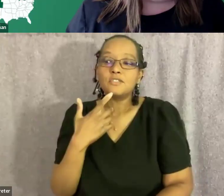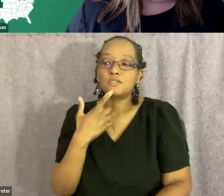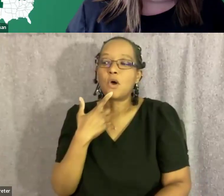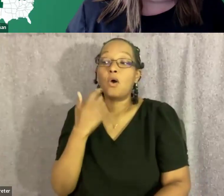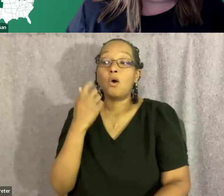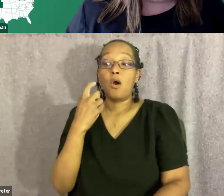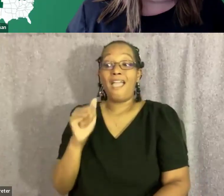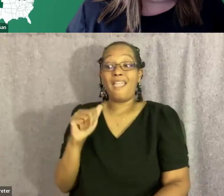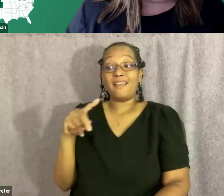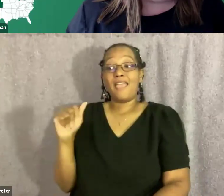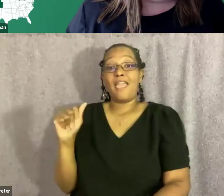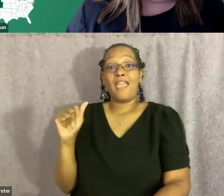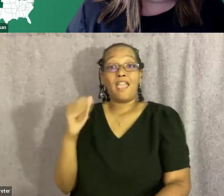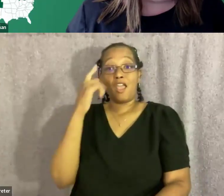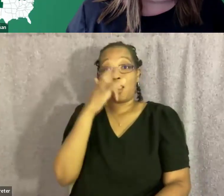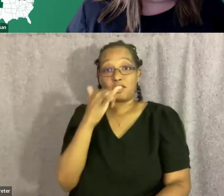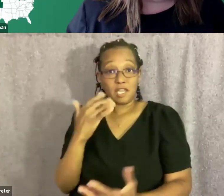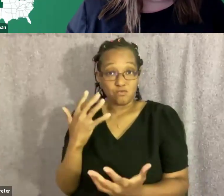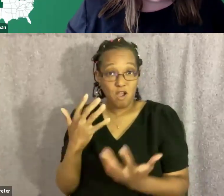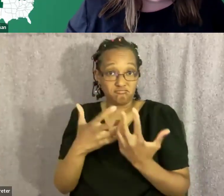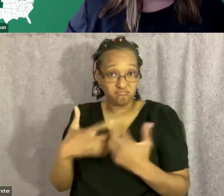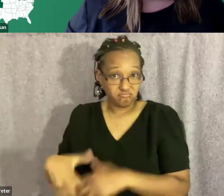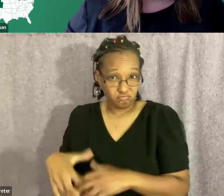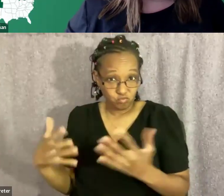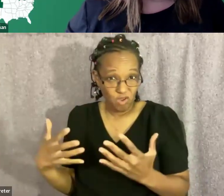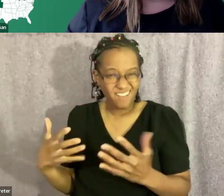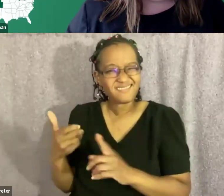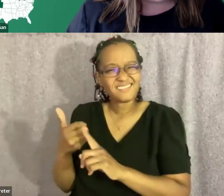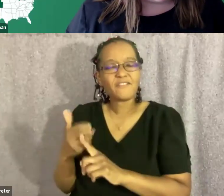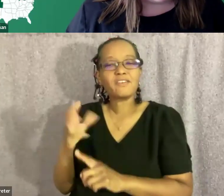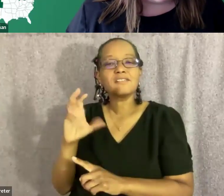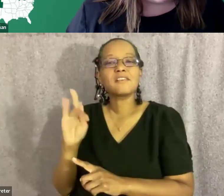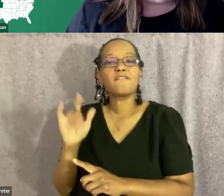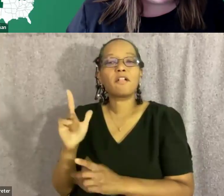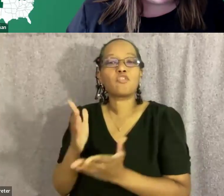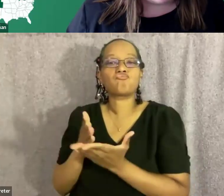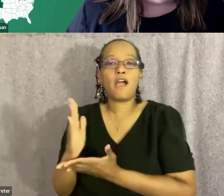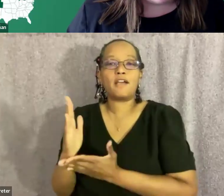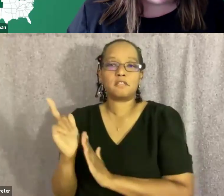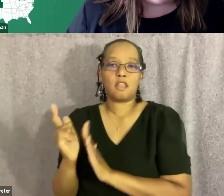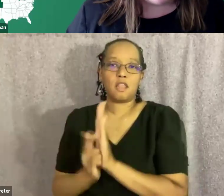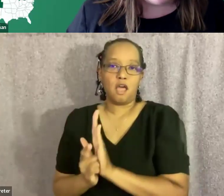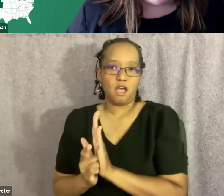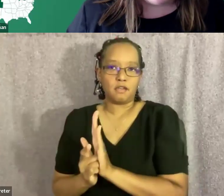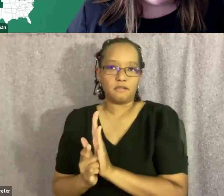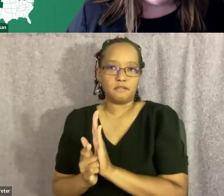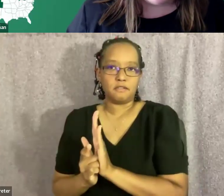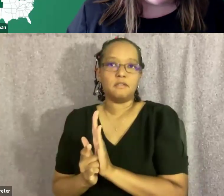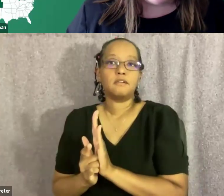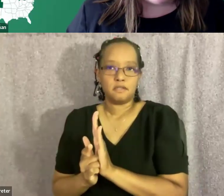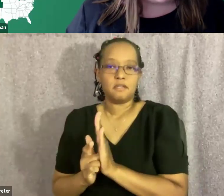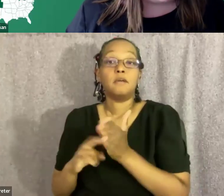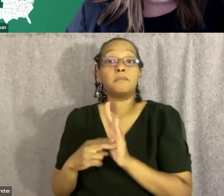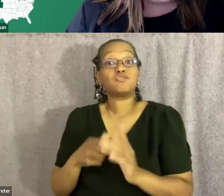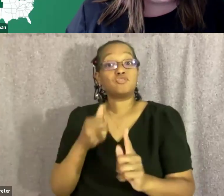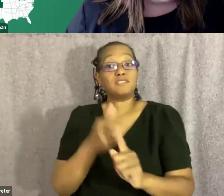the ADA works is it is a civil rights law. And what that means is you, as the individual or